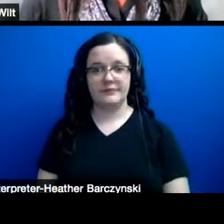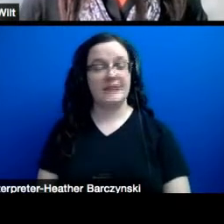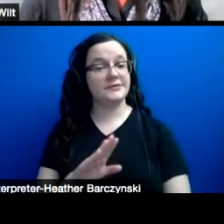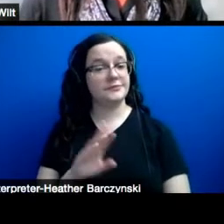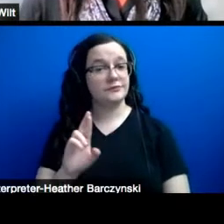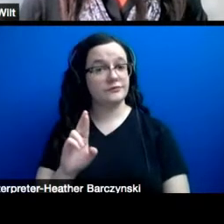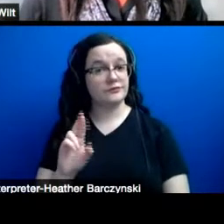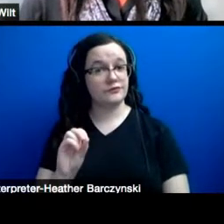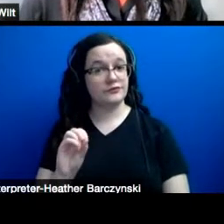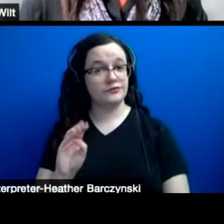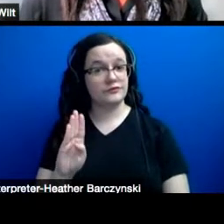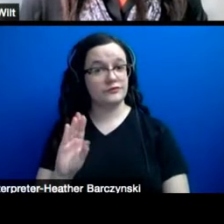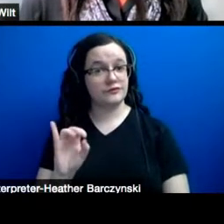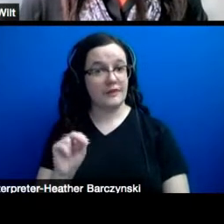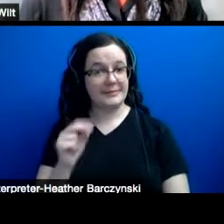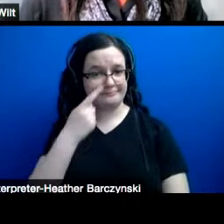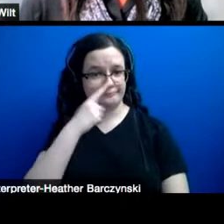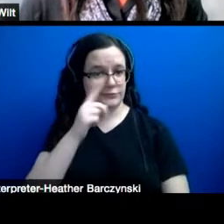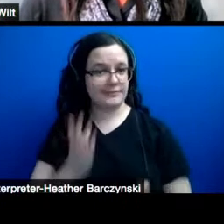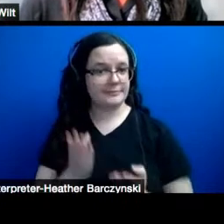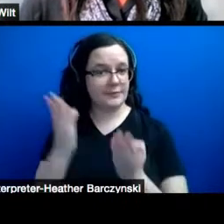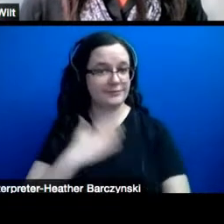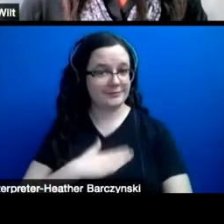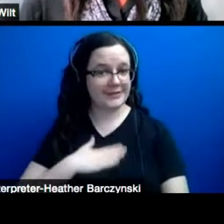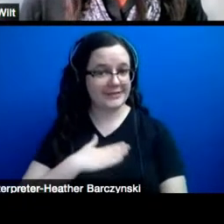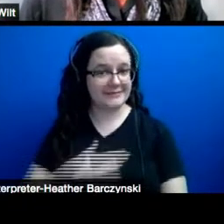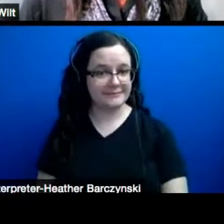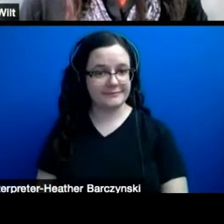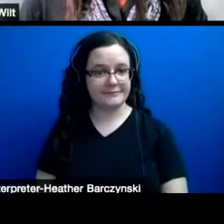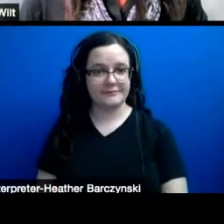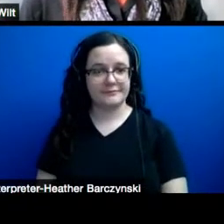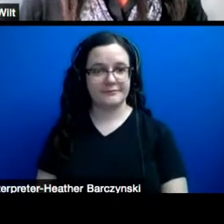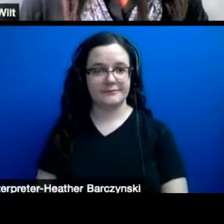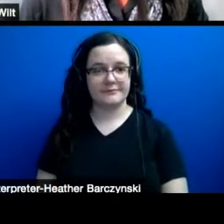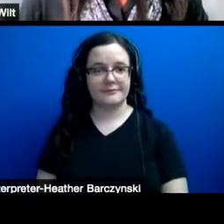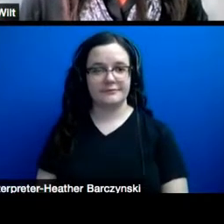if you would make the motion, please.